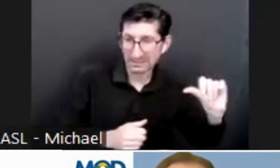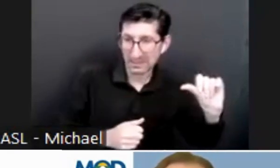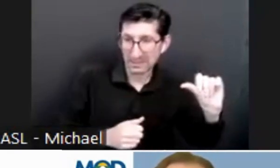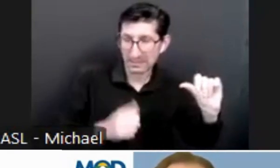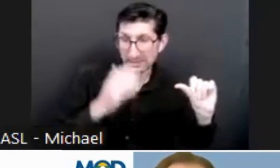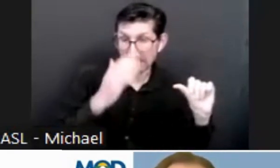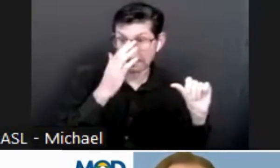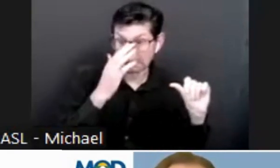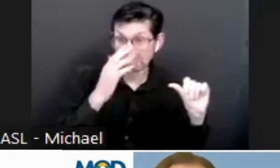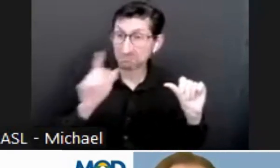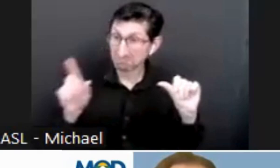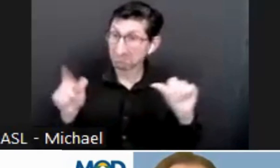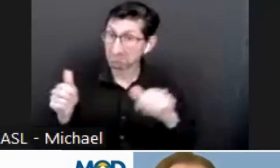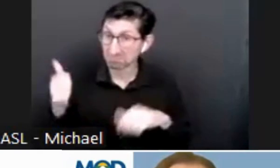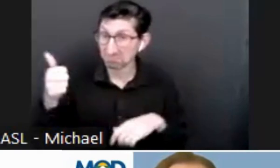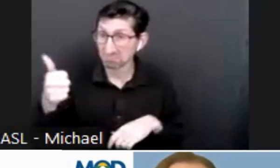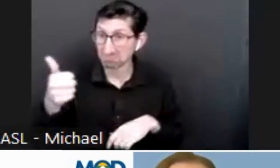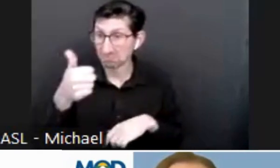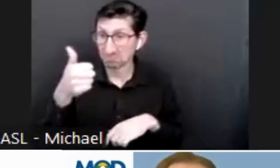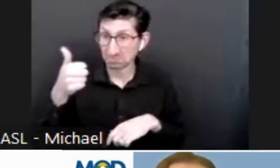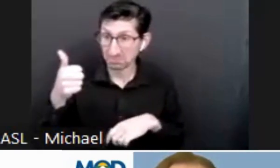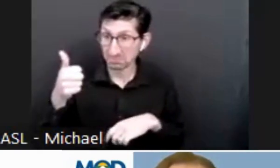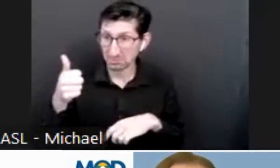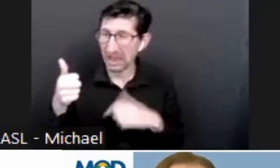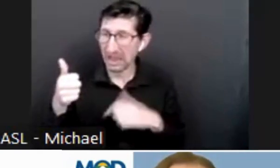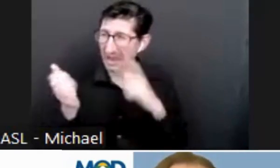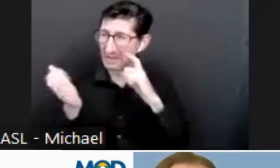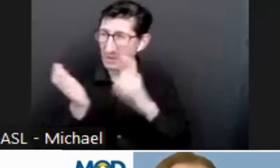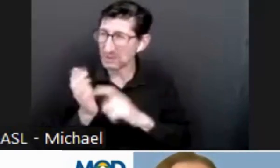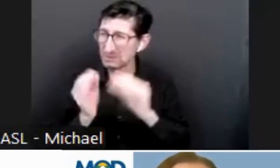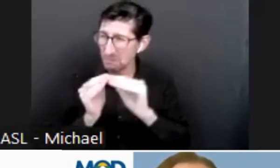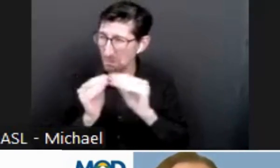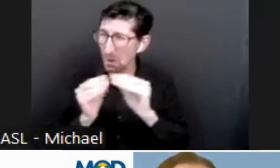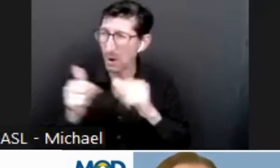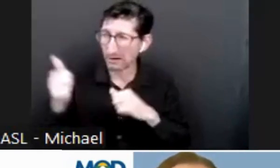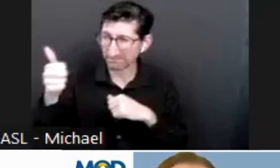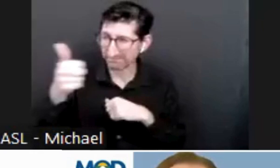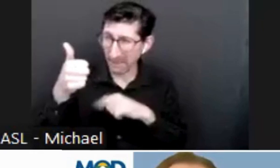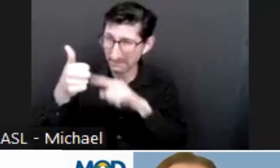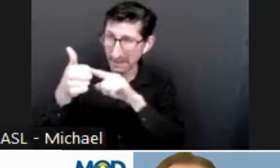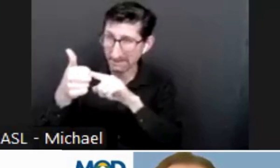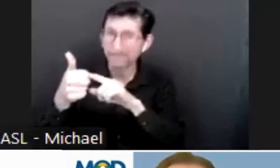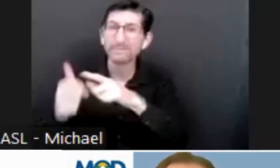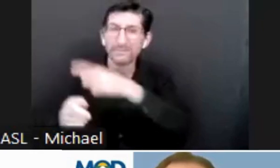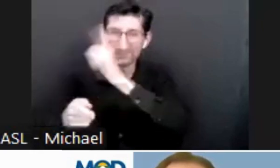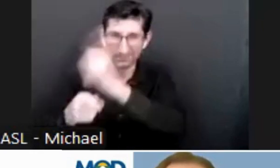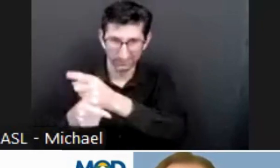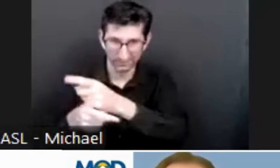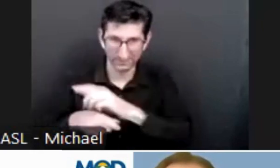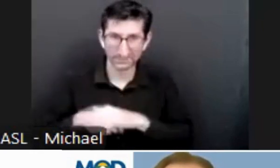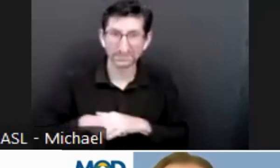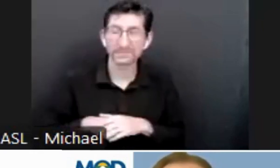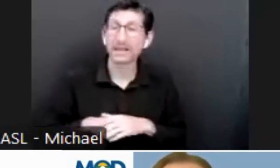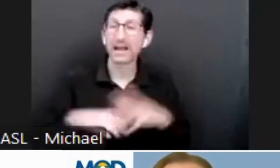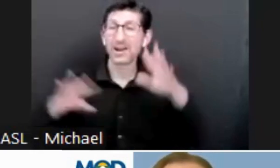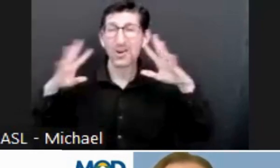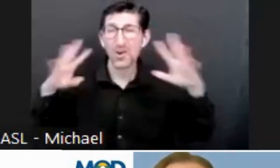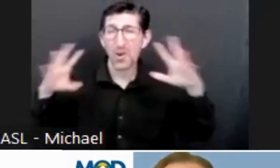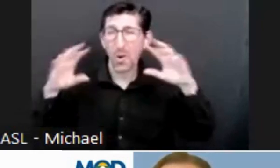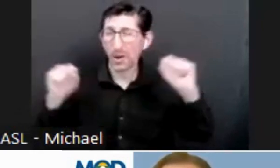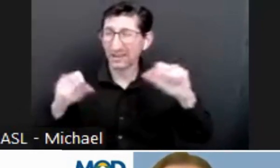All right, yeah, thanks everyone for voting. I'm seeing more thumbs up here, and that's correct. This noise issues